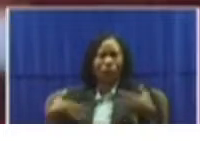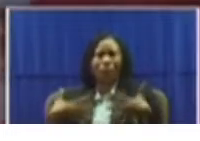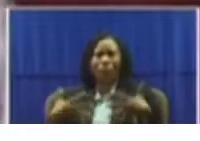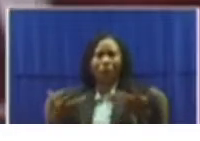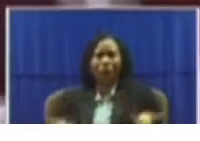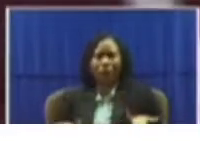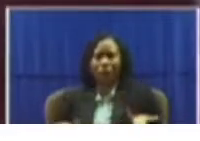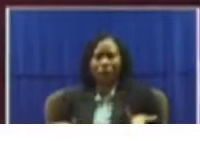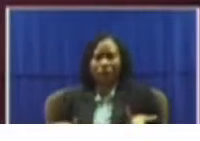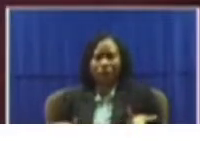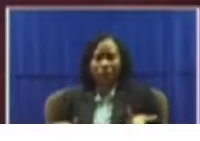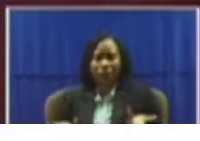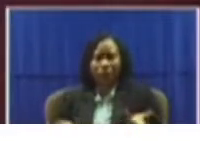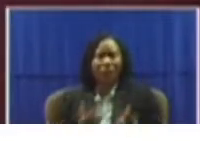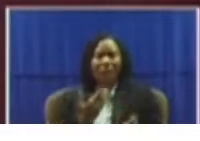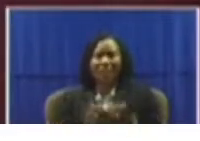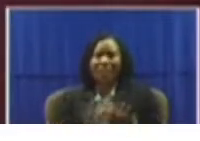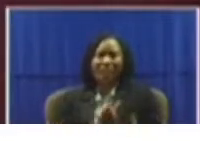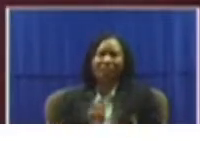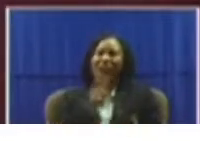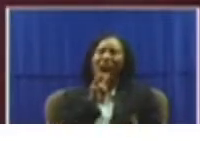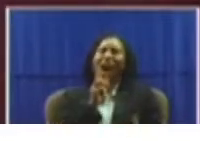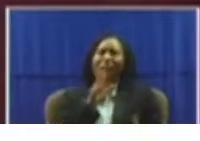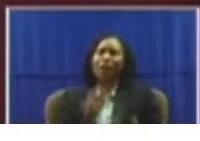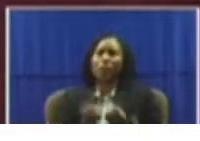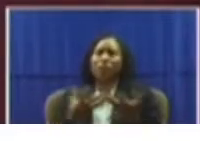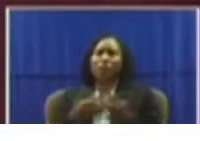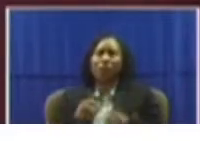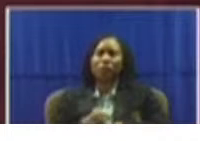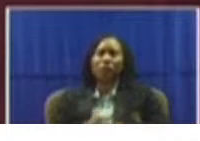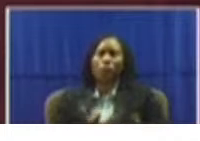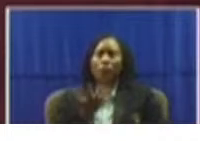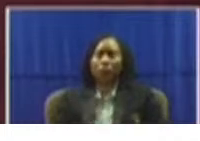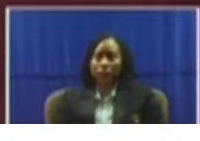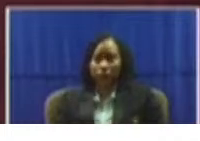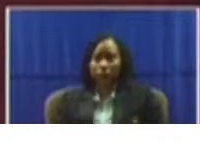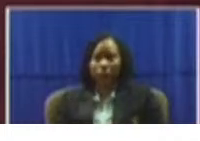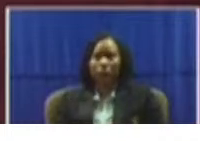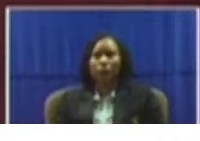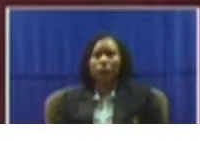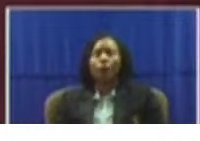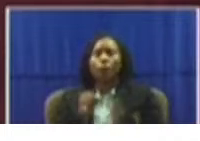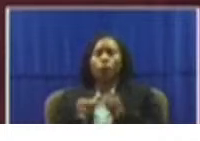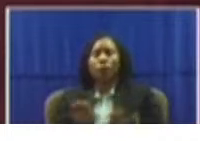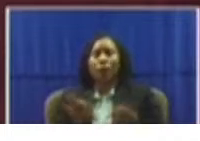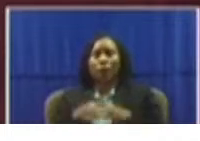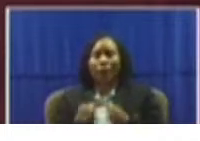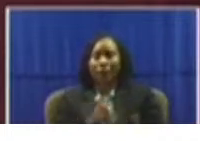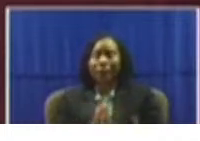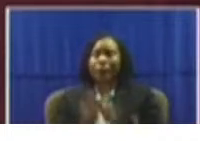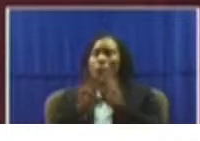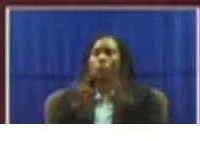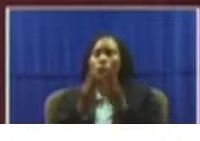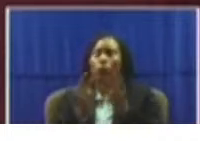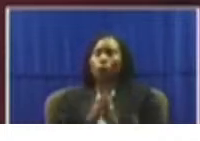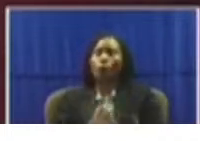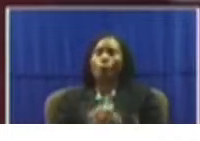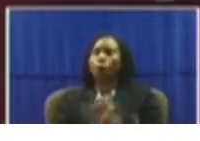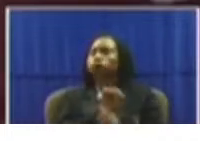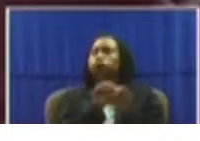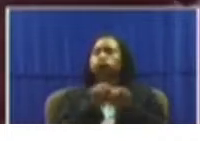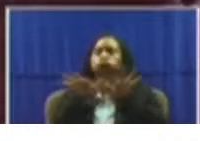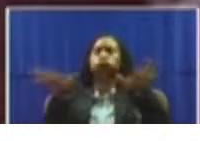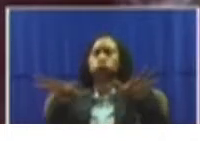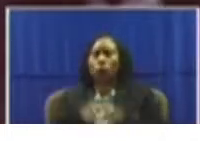can spend as much as they like. Speaker, political parties the world over that win elections apply a